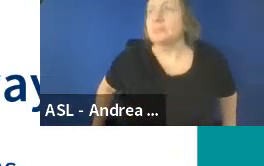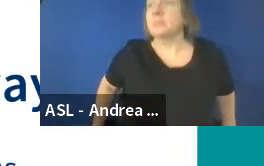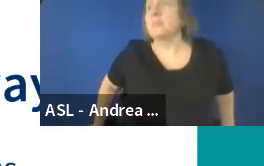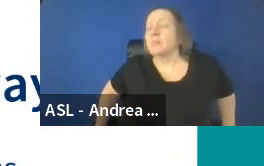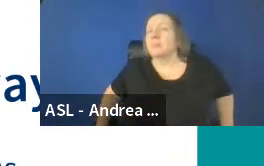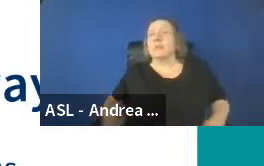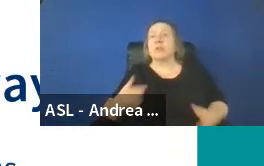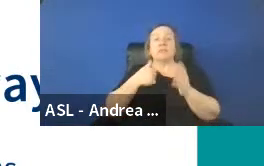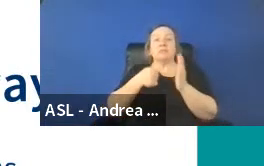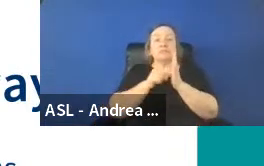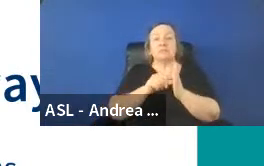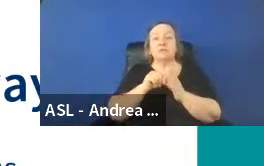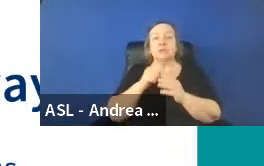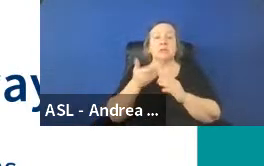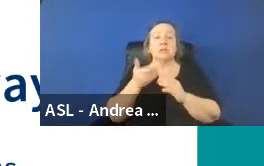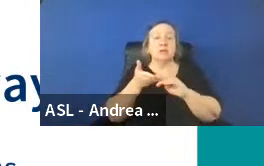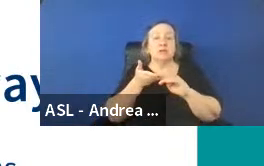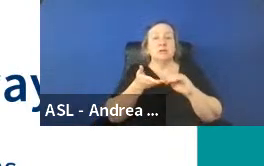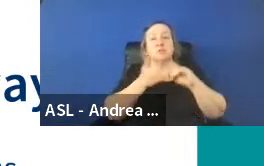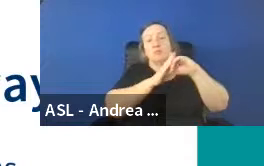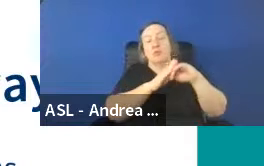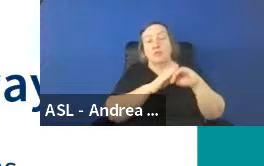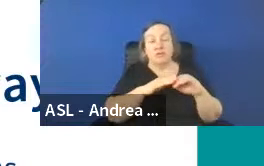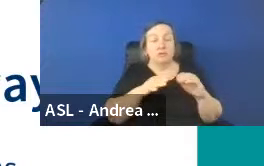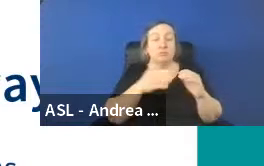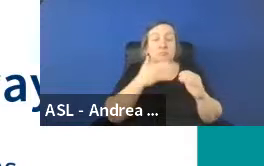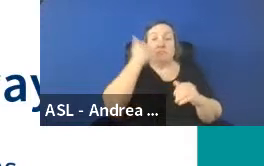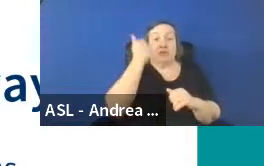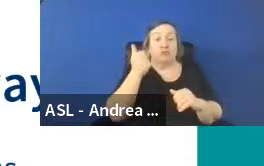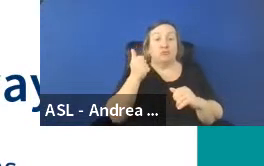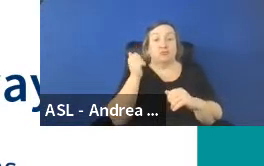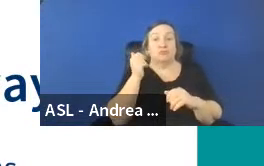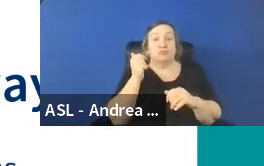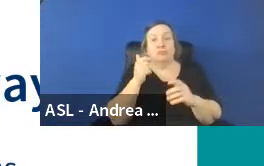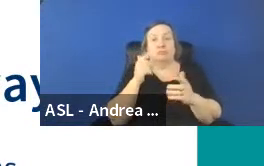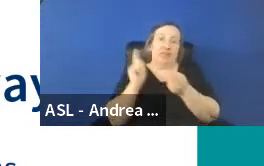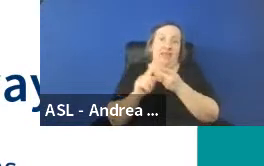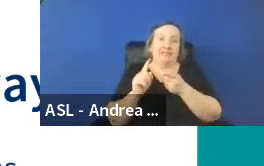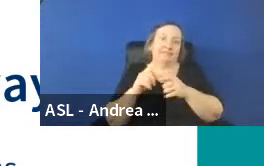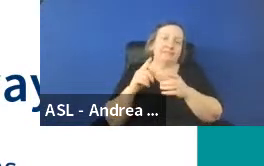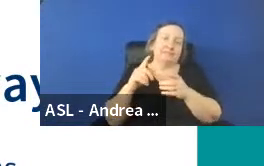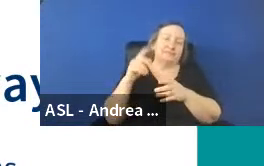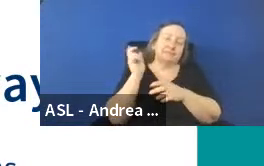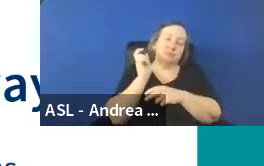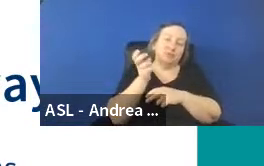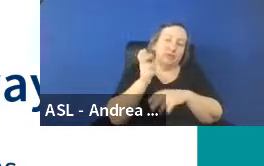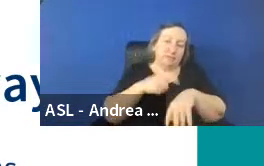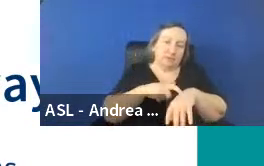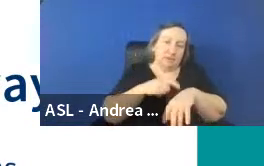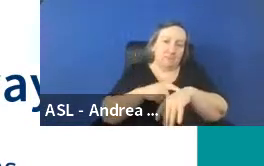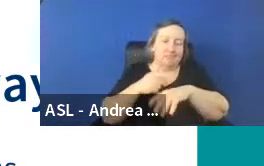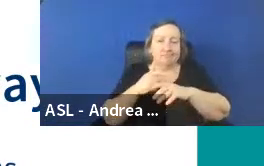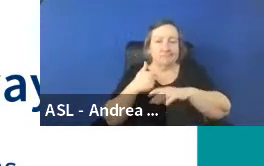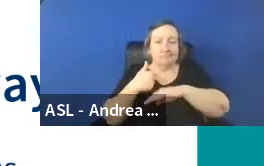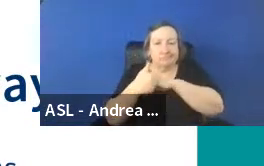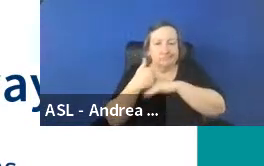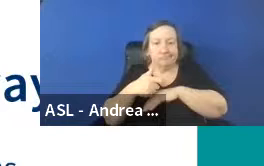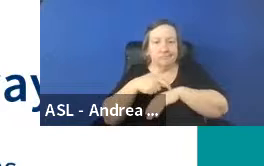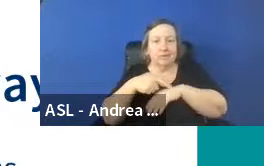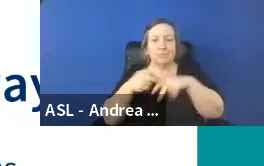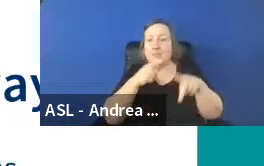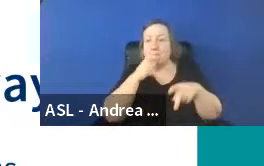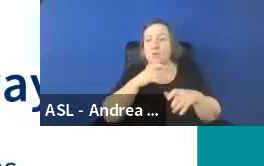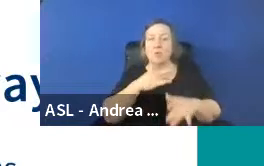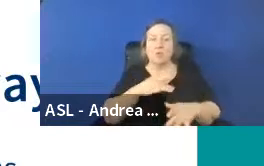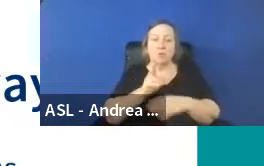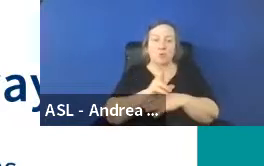improving travel times was for both participants who primarily used a vehicle to travel,